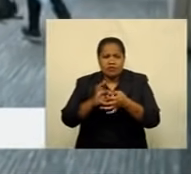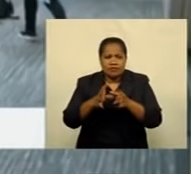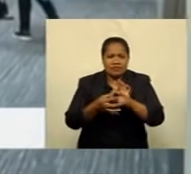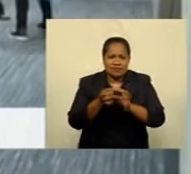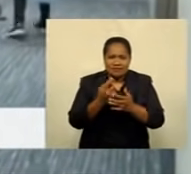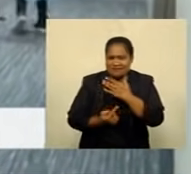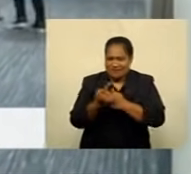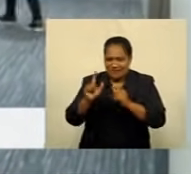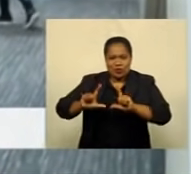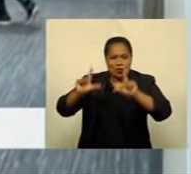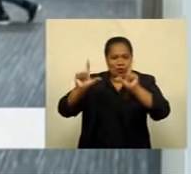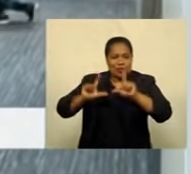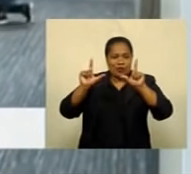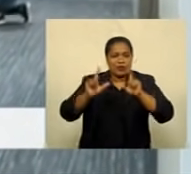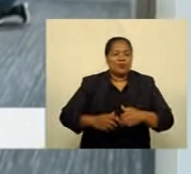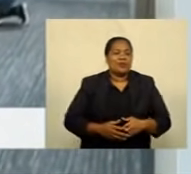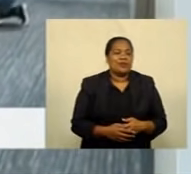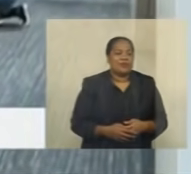Tokyo.